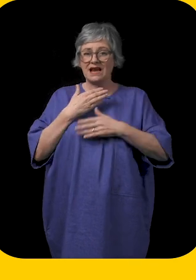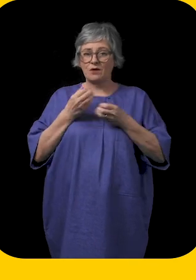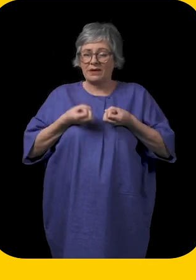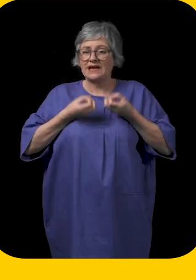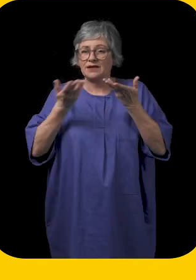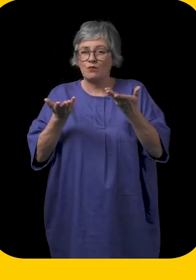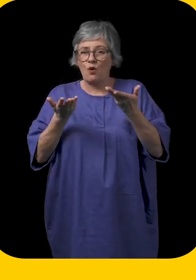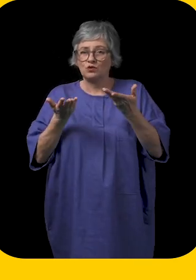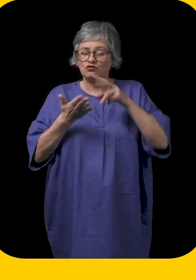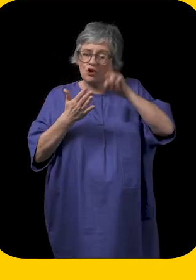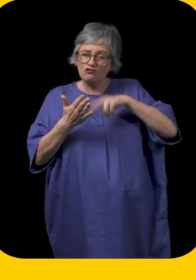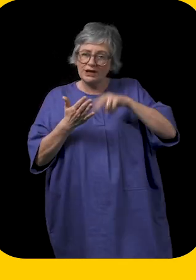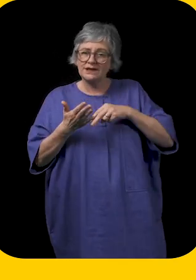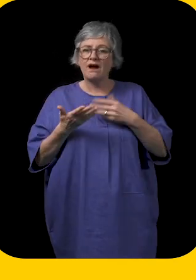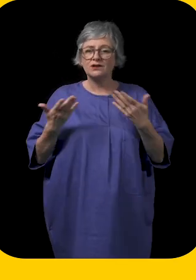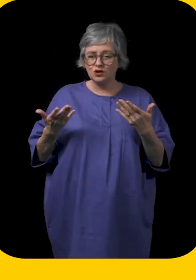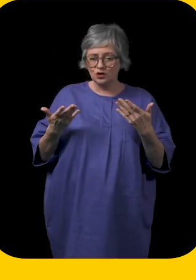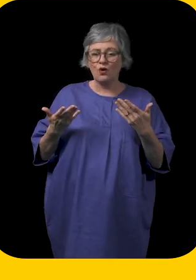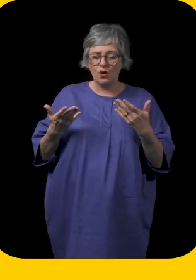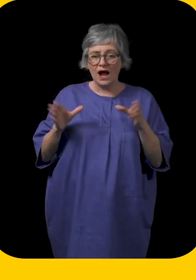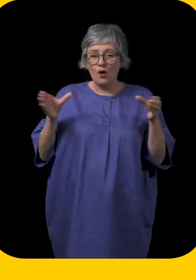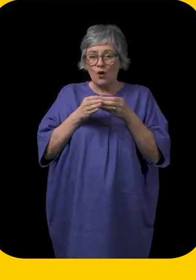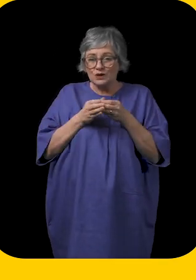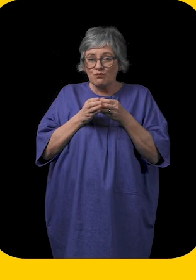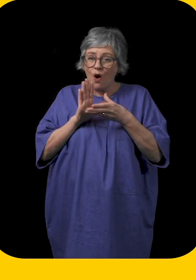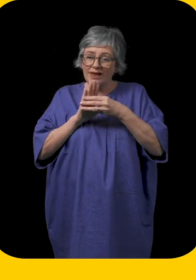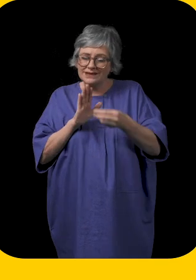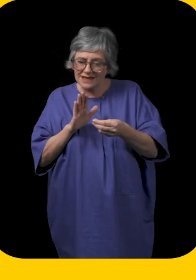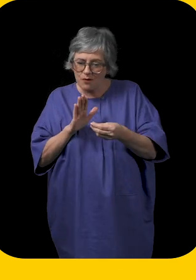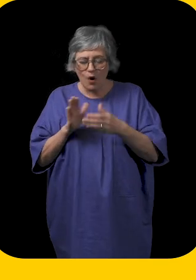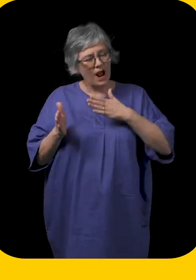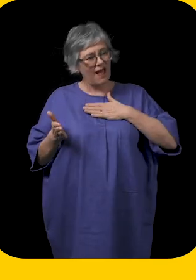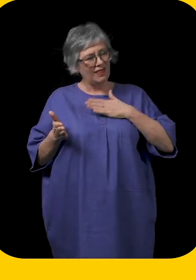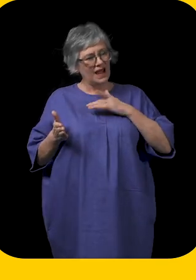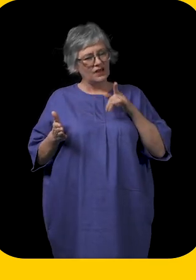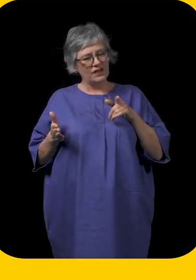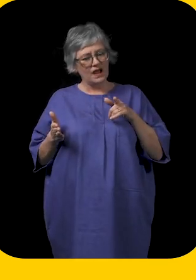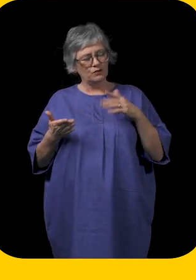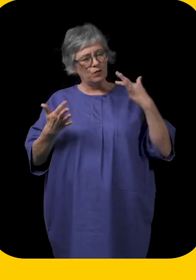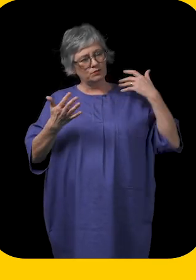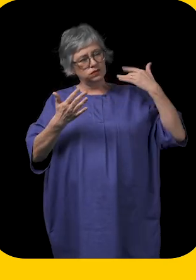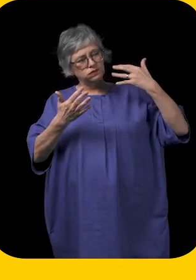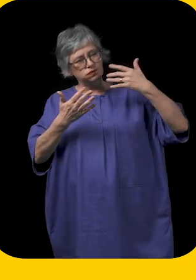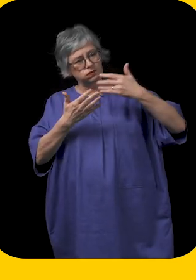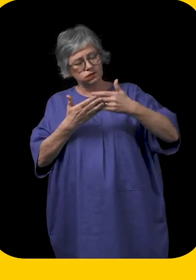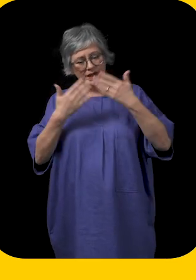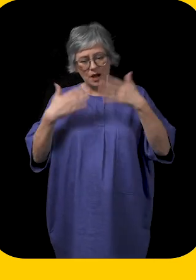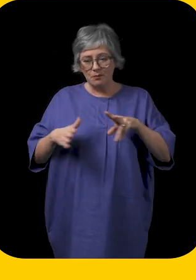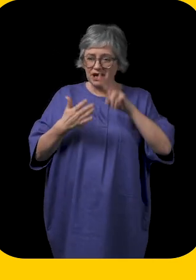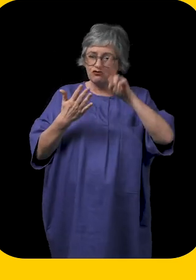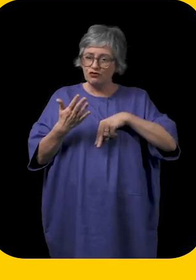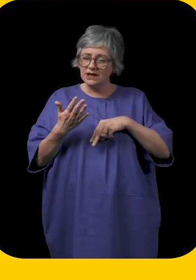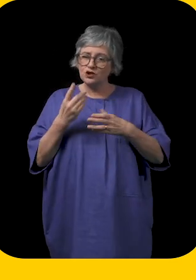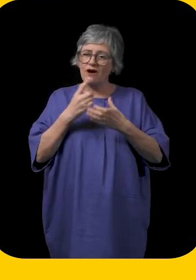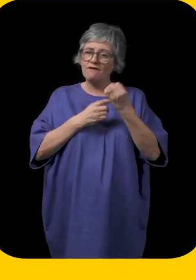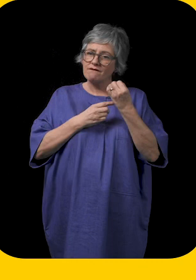way, you know, and that was something that I'd not been exposed to as a reader before. So yeah, that's like one small example. I like that. Is